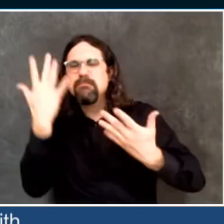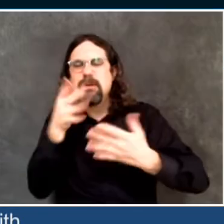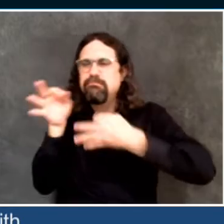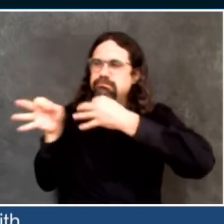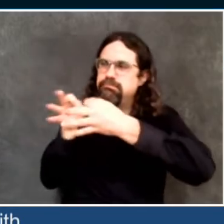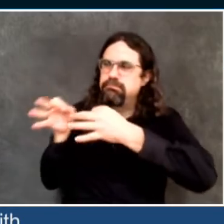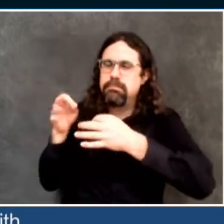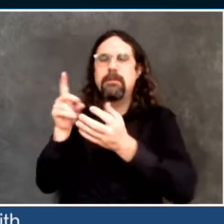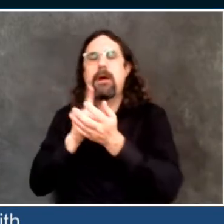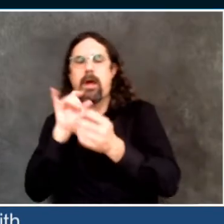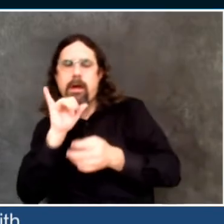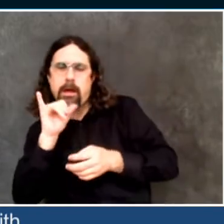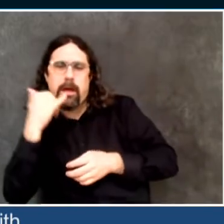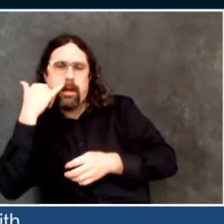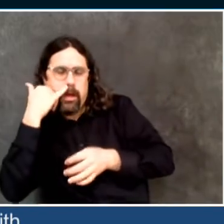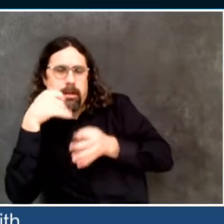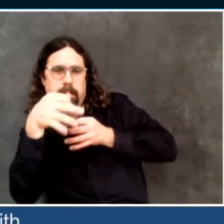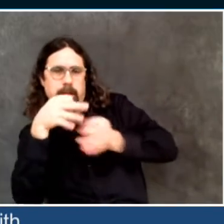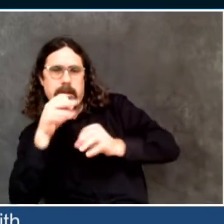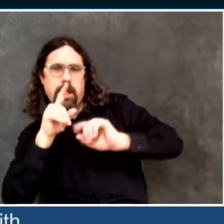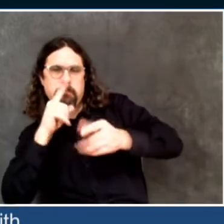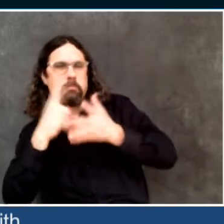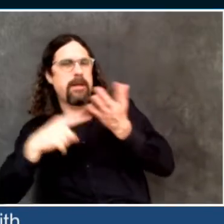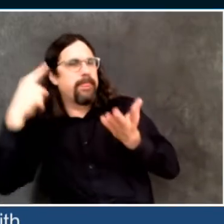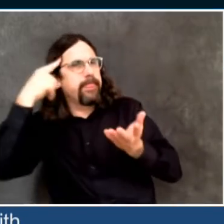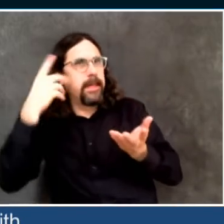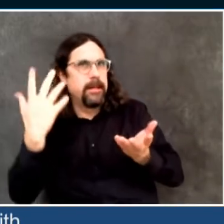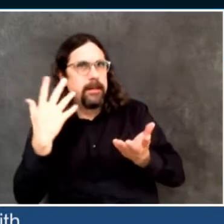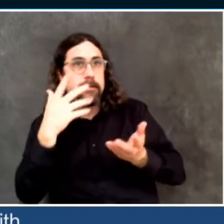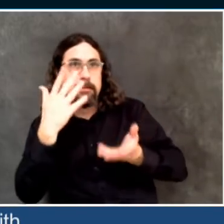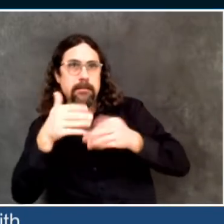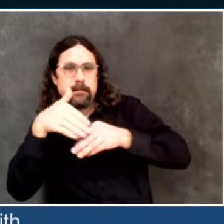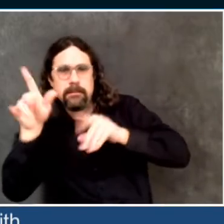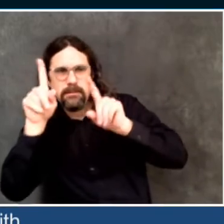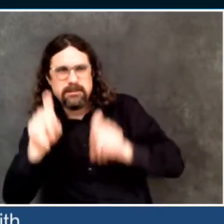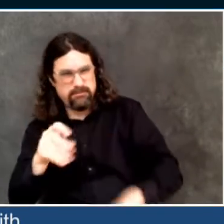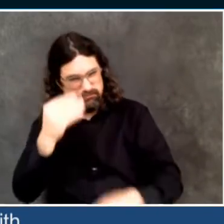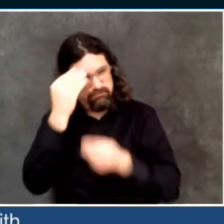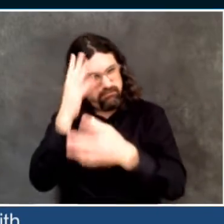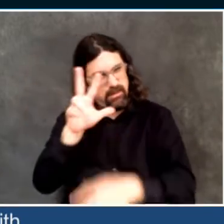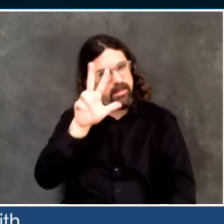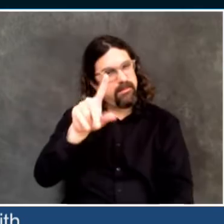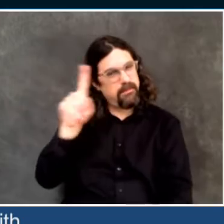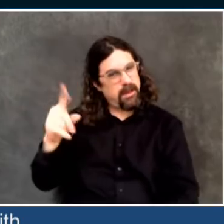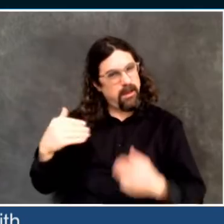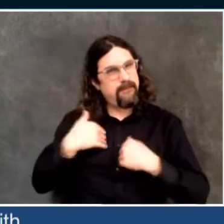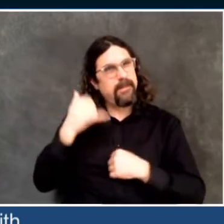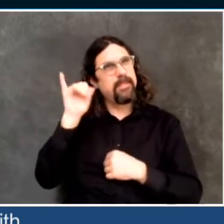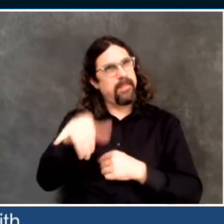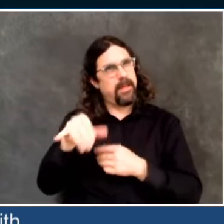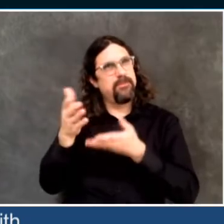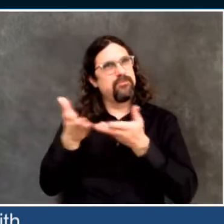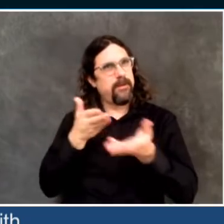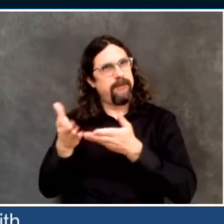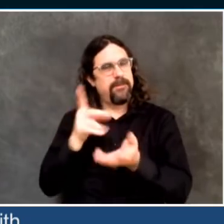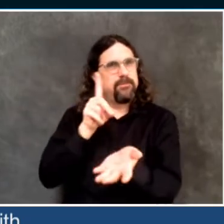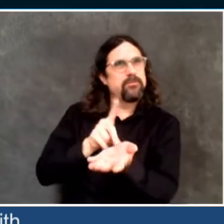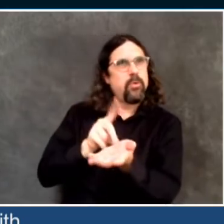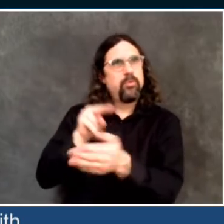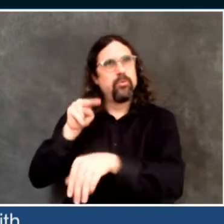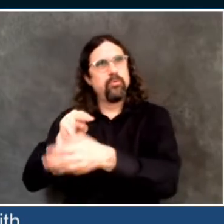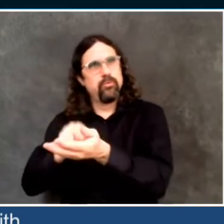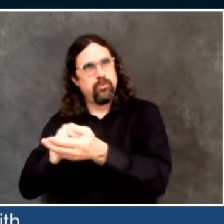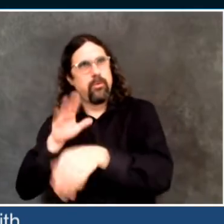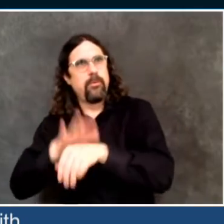more possible for people to call just to talk through their situation more, to get more advice, not just because they're wondering whether they